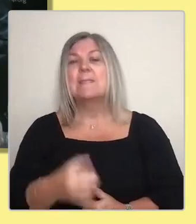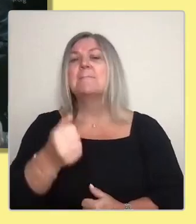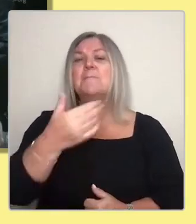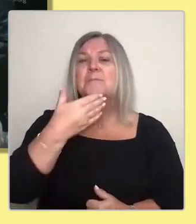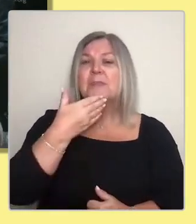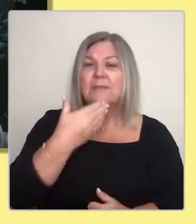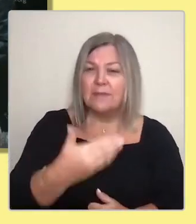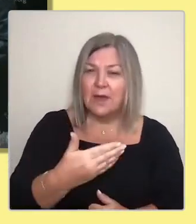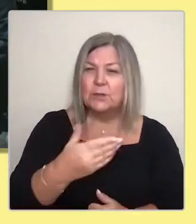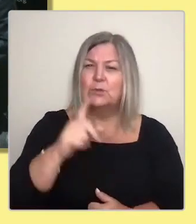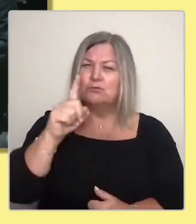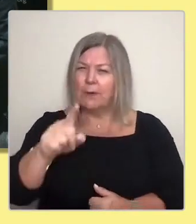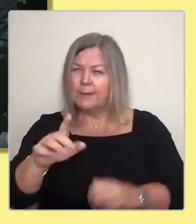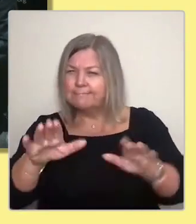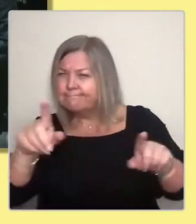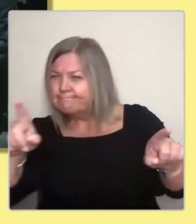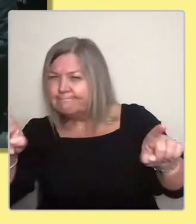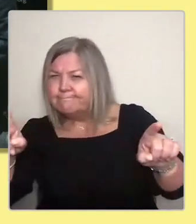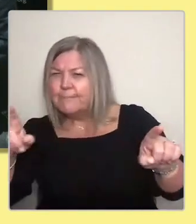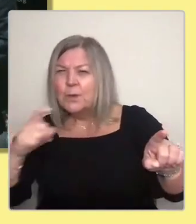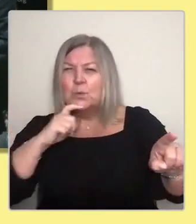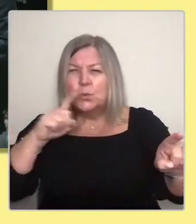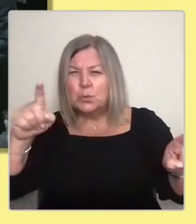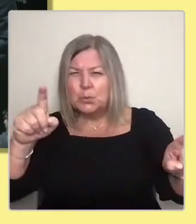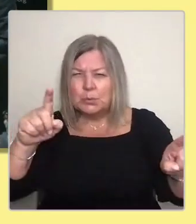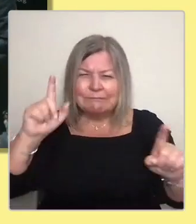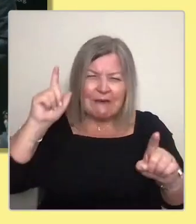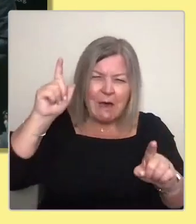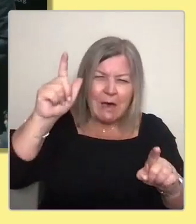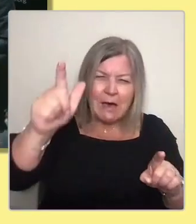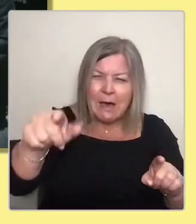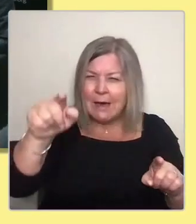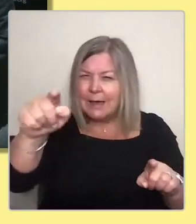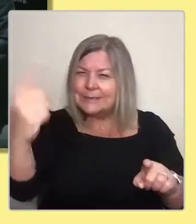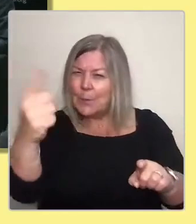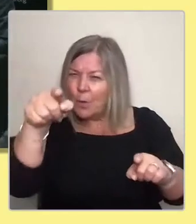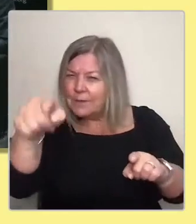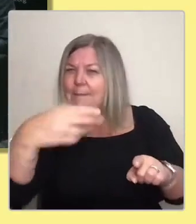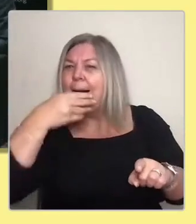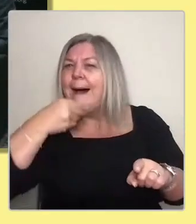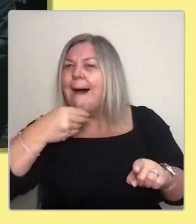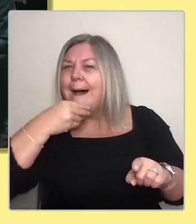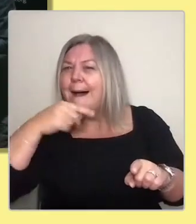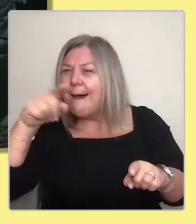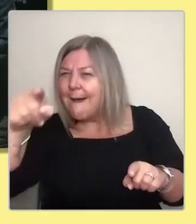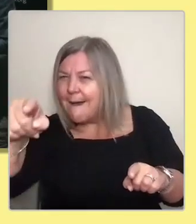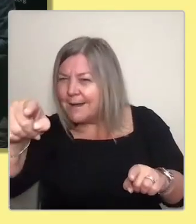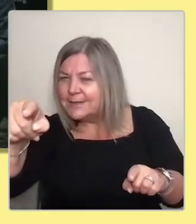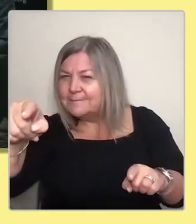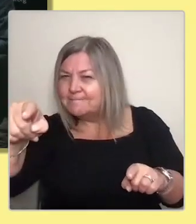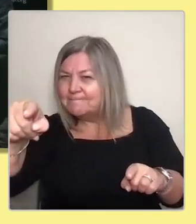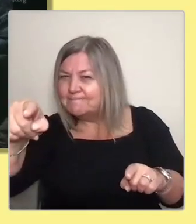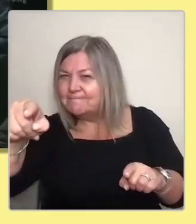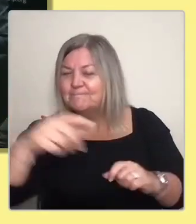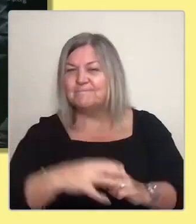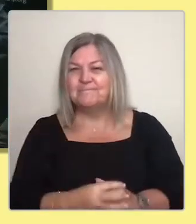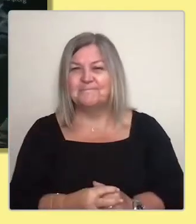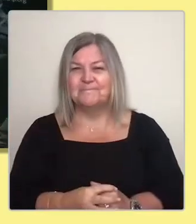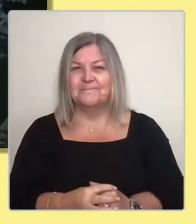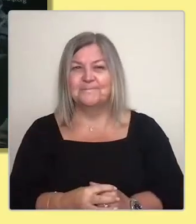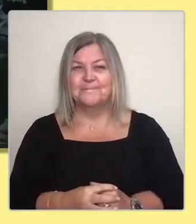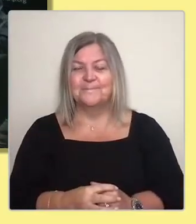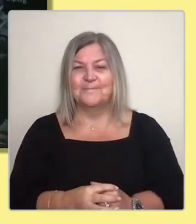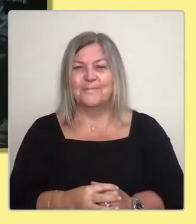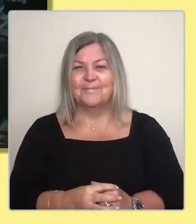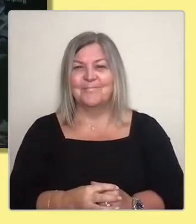I'm going to go up into the mountain here. Gentleman in the front row there. Thank you.